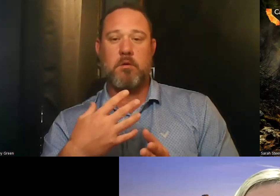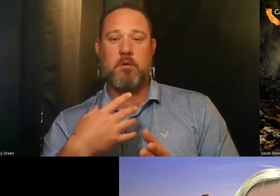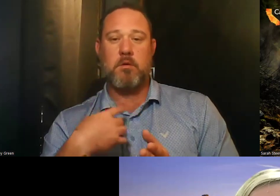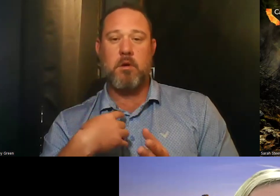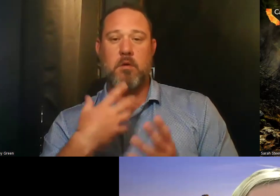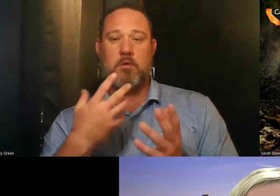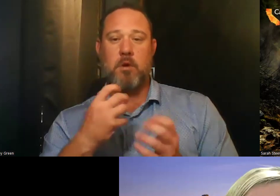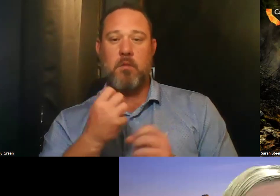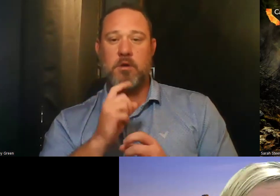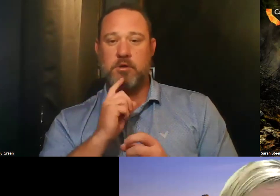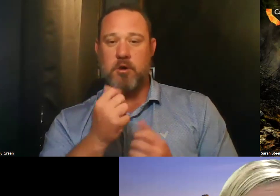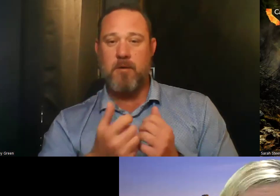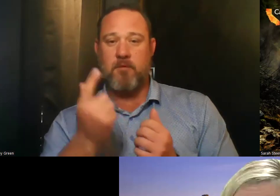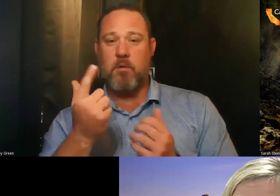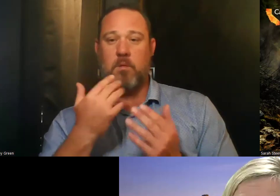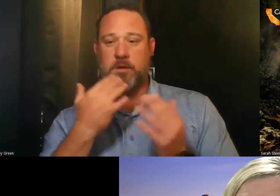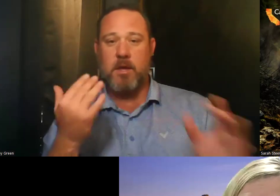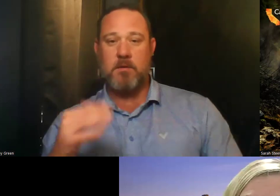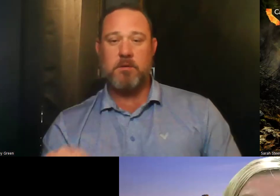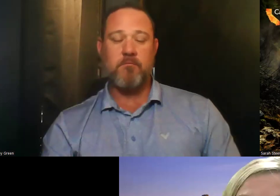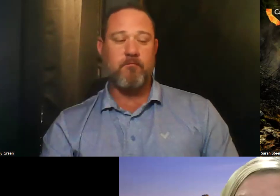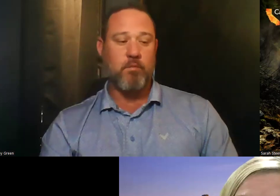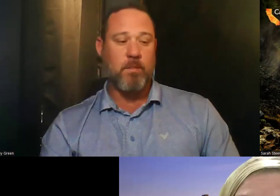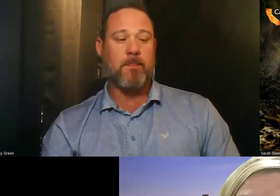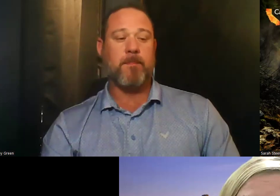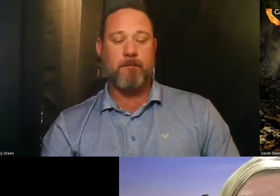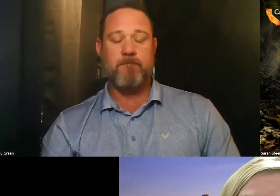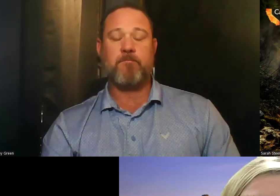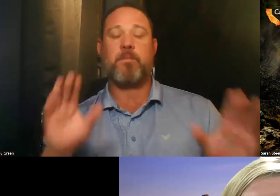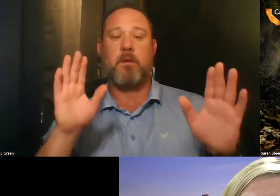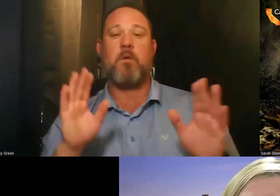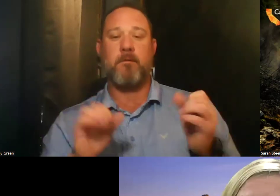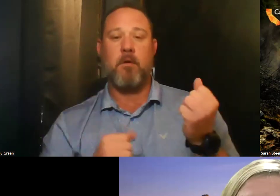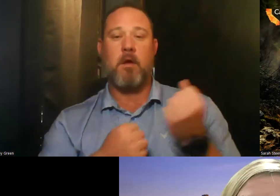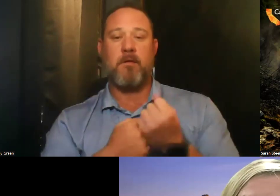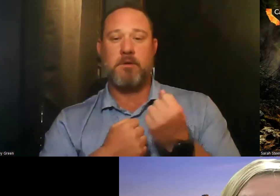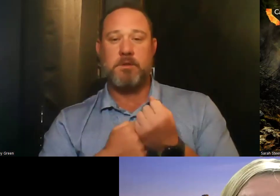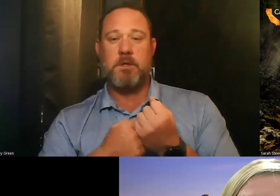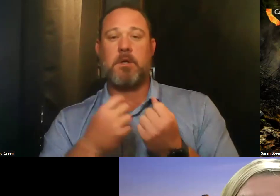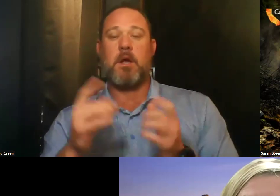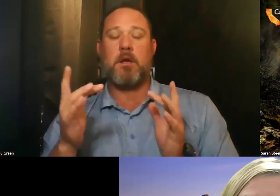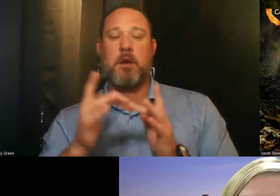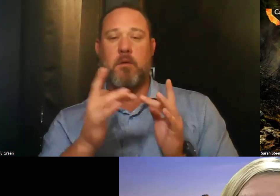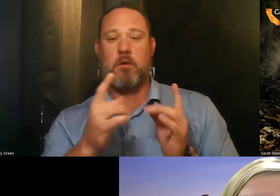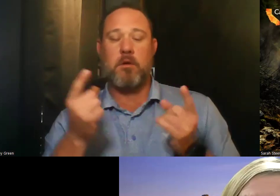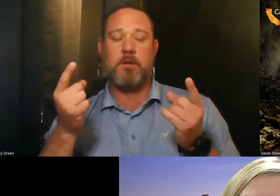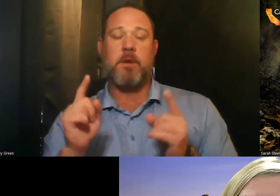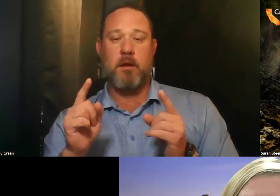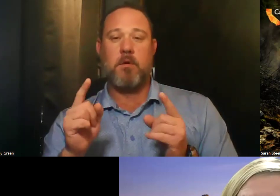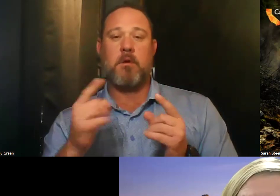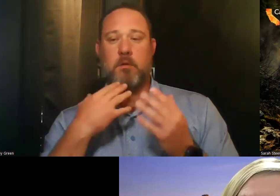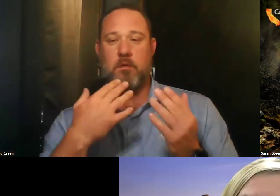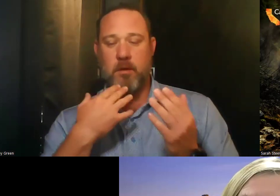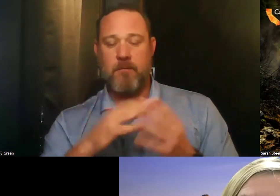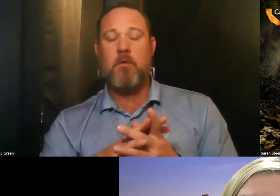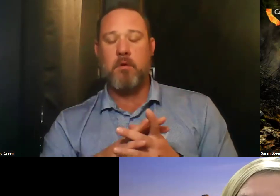I just want to make sure everyone was thanked. That's all. That's all. Some tremendous advocacy and networking that's been happening, and we're so